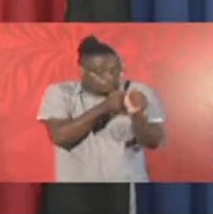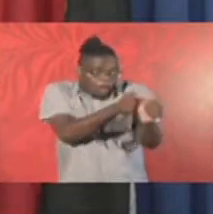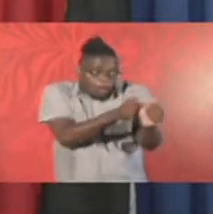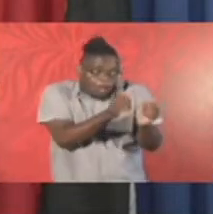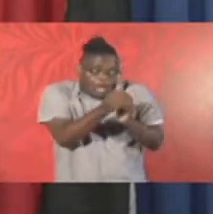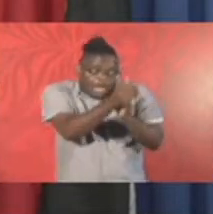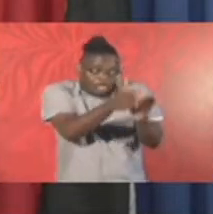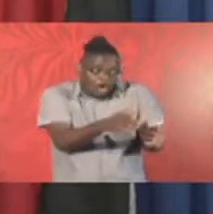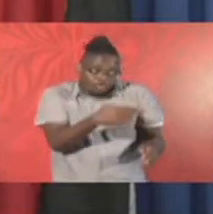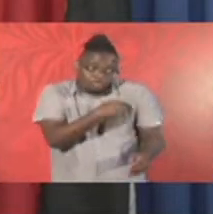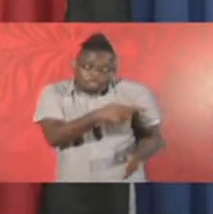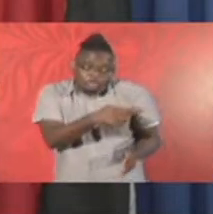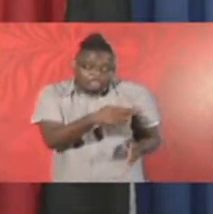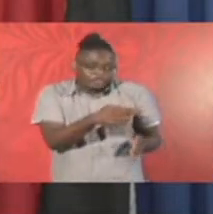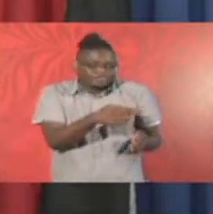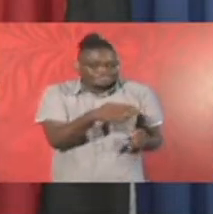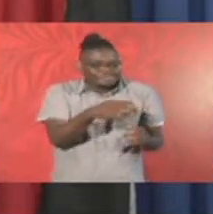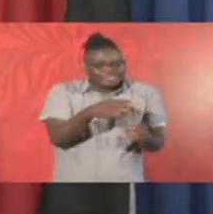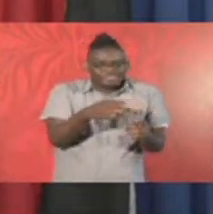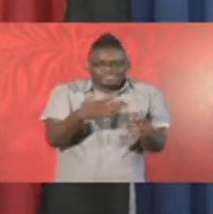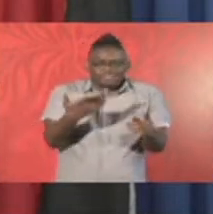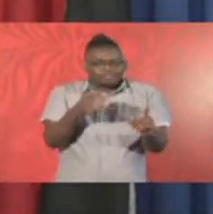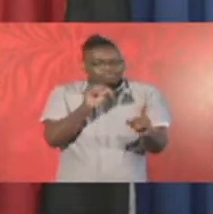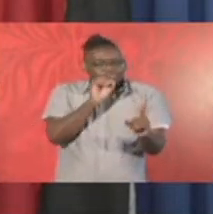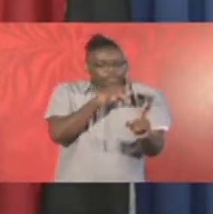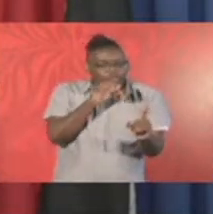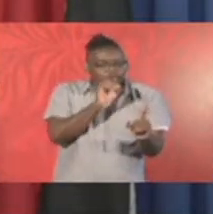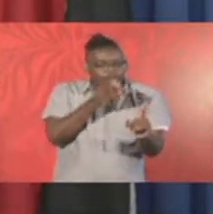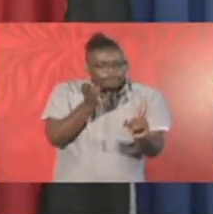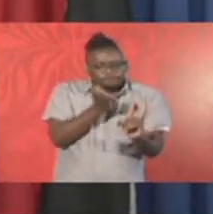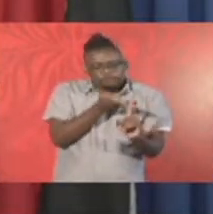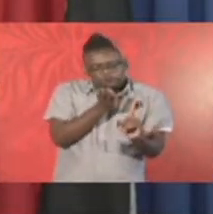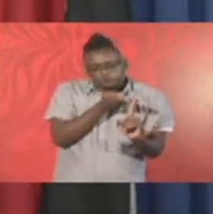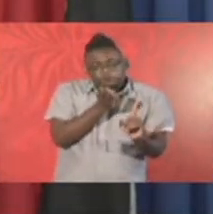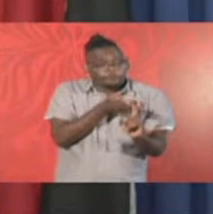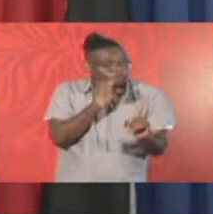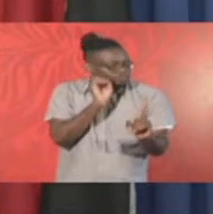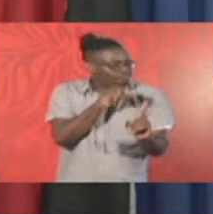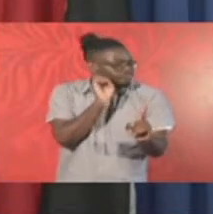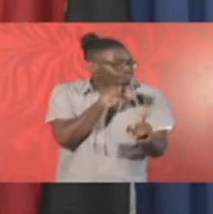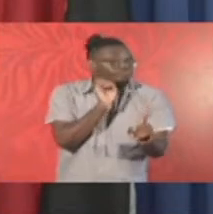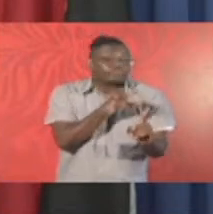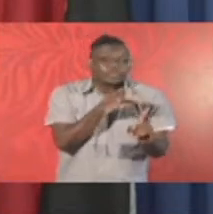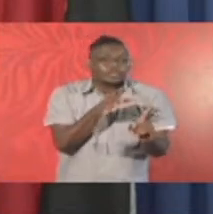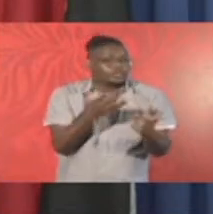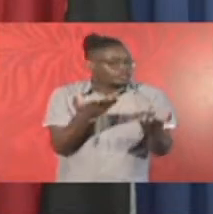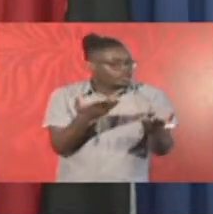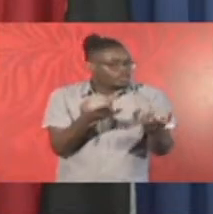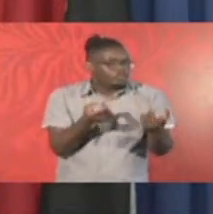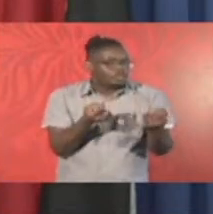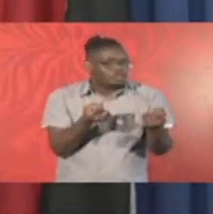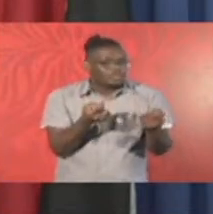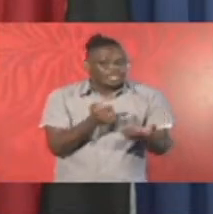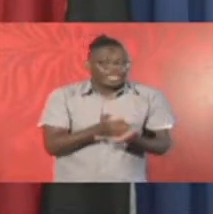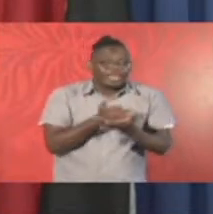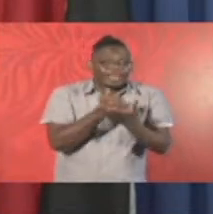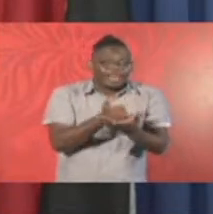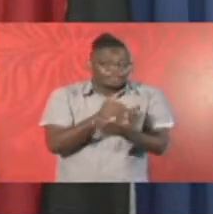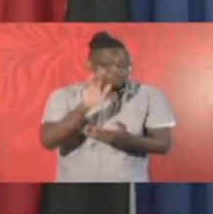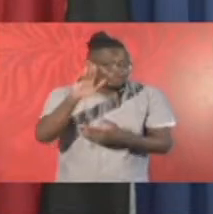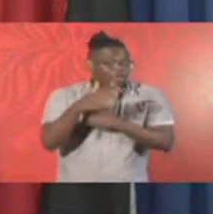to so influence your flock, you will be doing the nation an additional service by getting